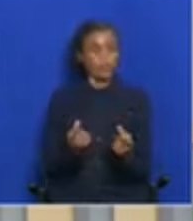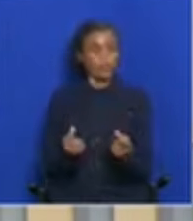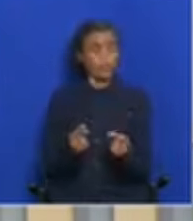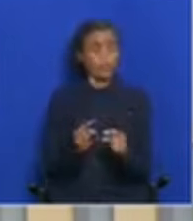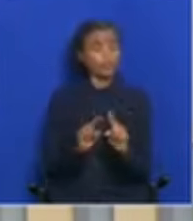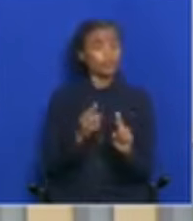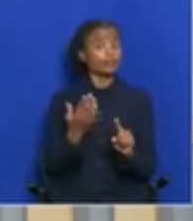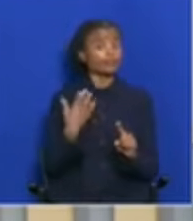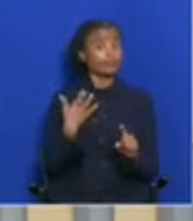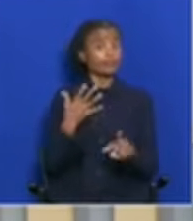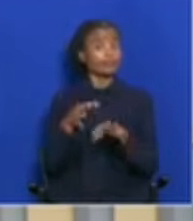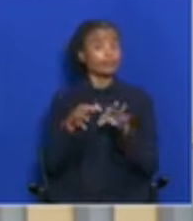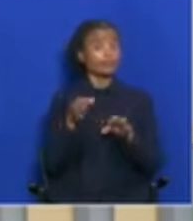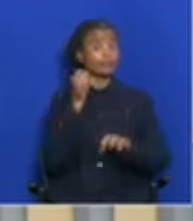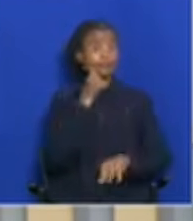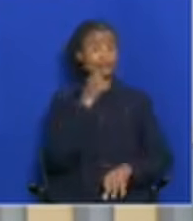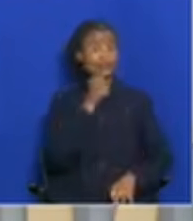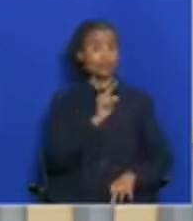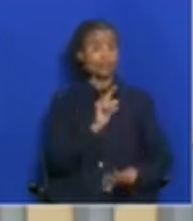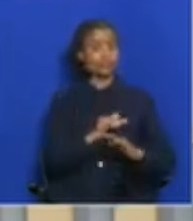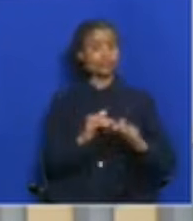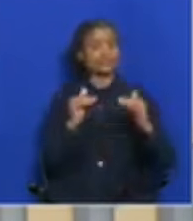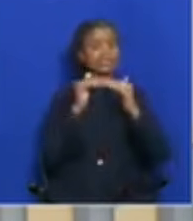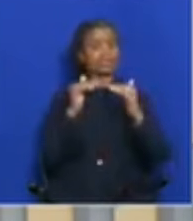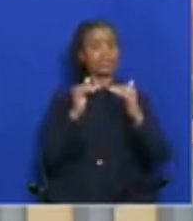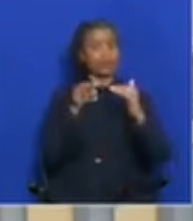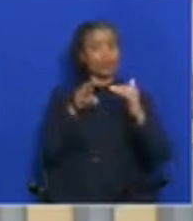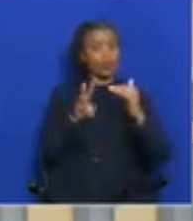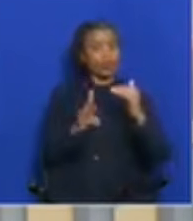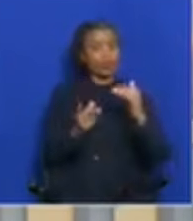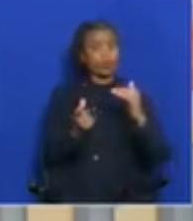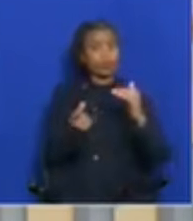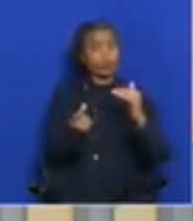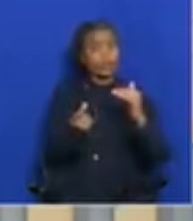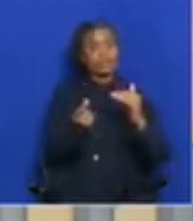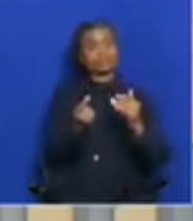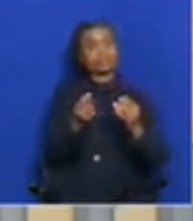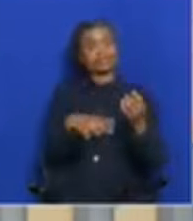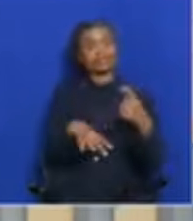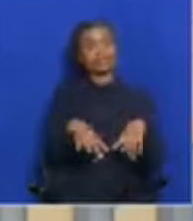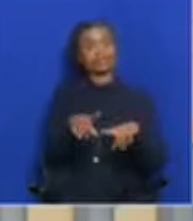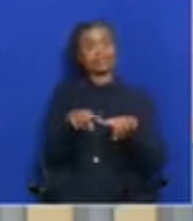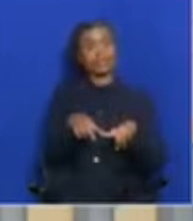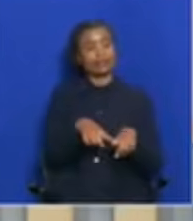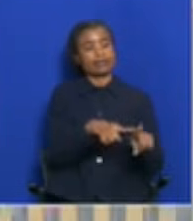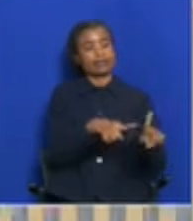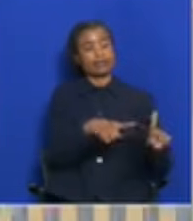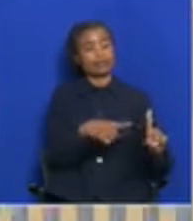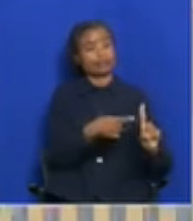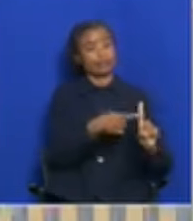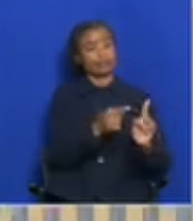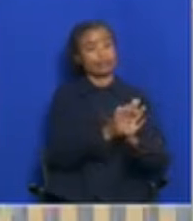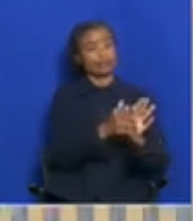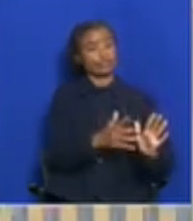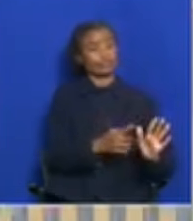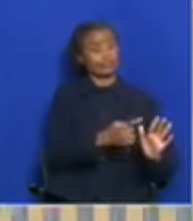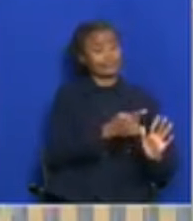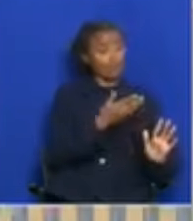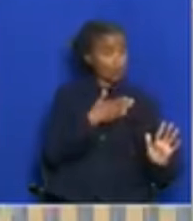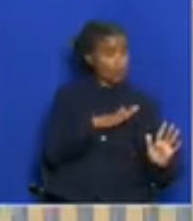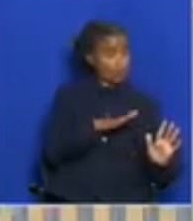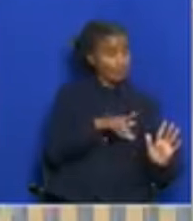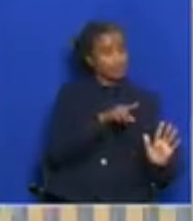were deviated very often according to what Advocate Johnson wanted at the time. What I'm trying to understand is